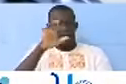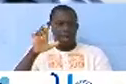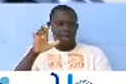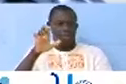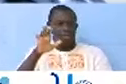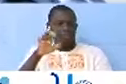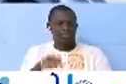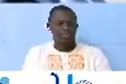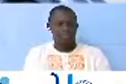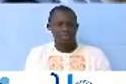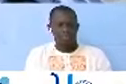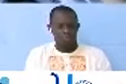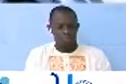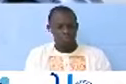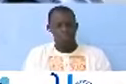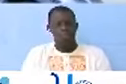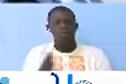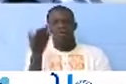region.